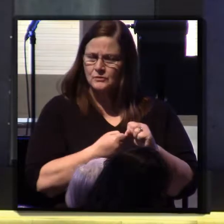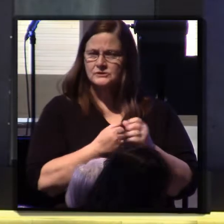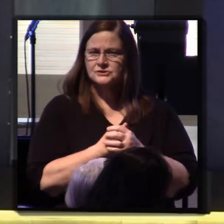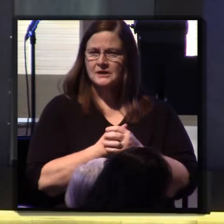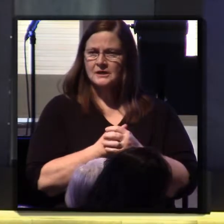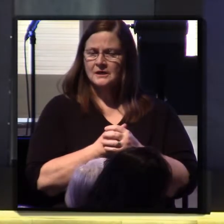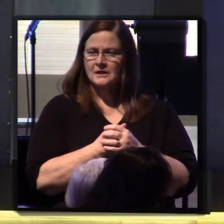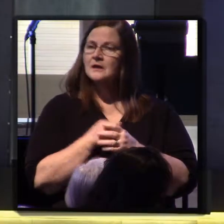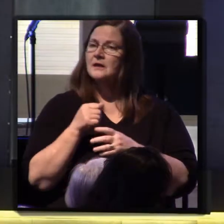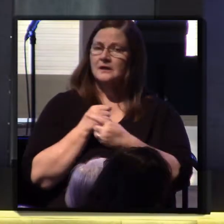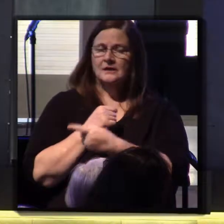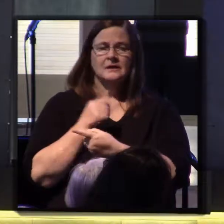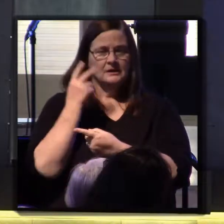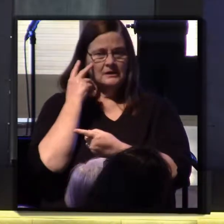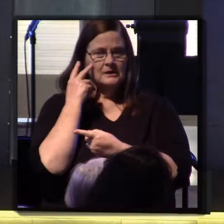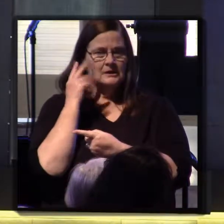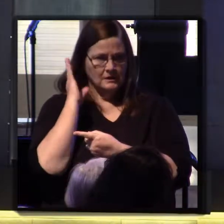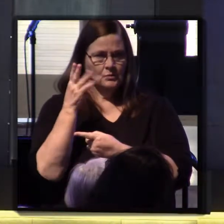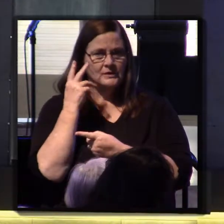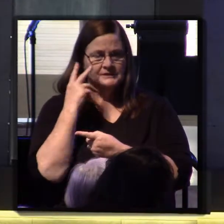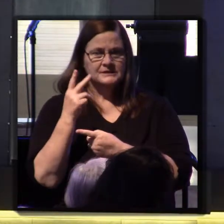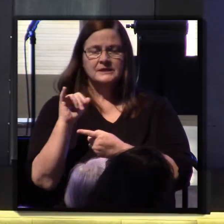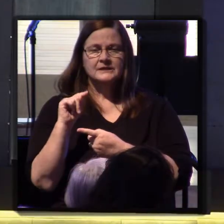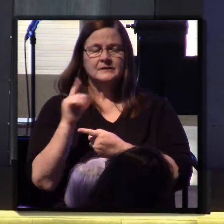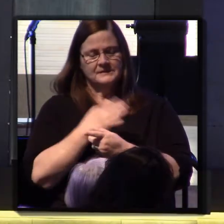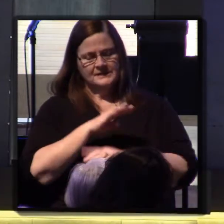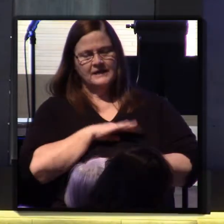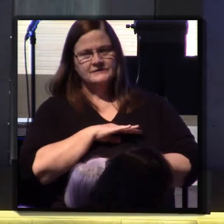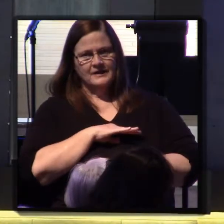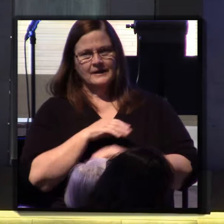a result of the anguish of his soul, he will see